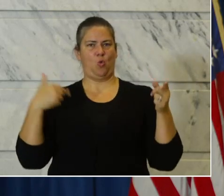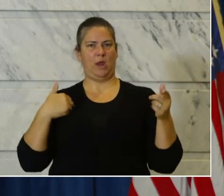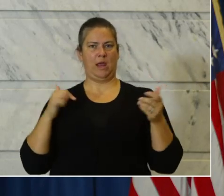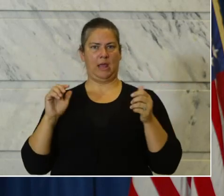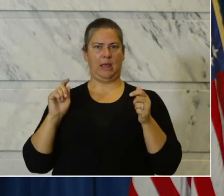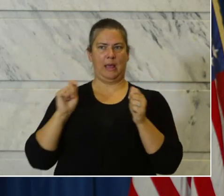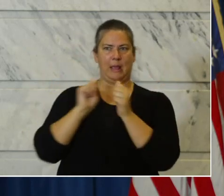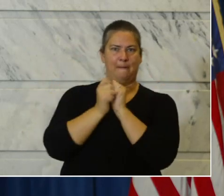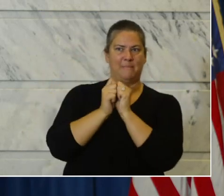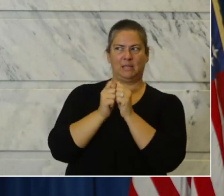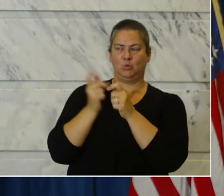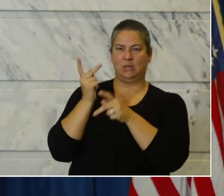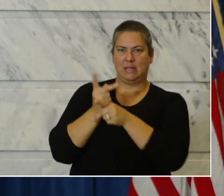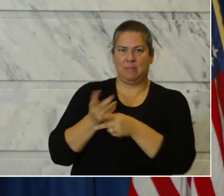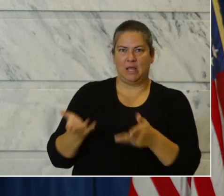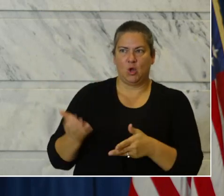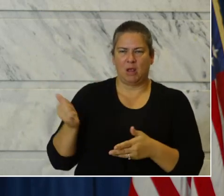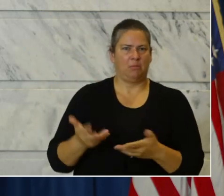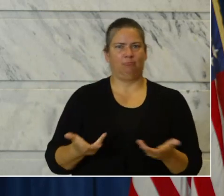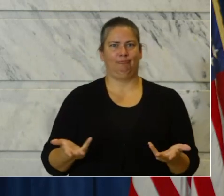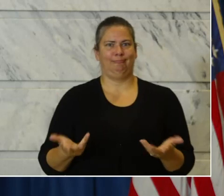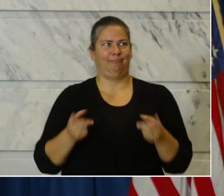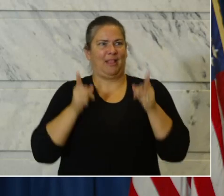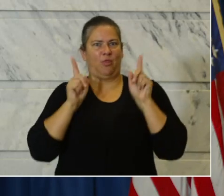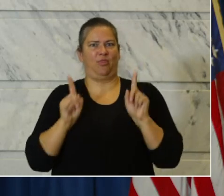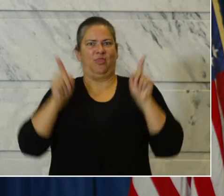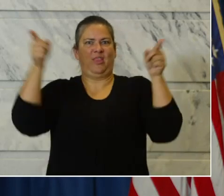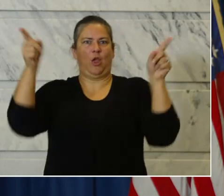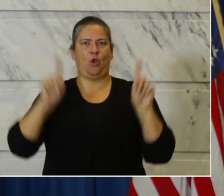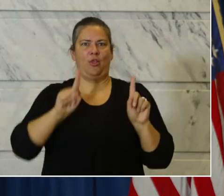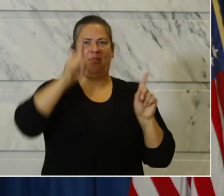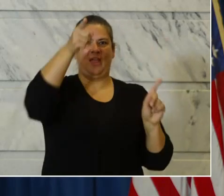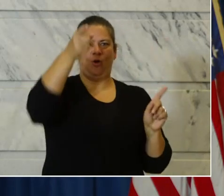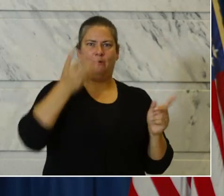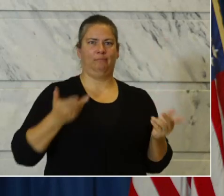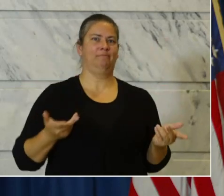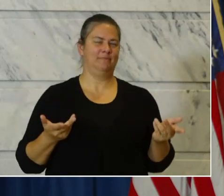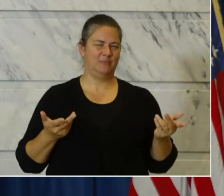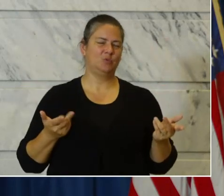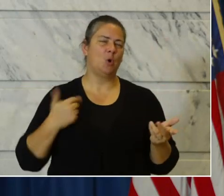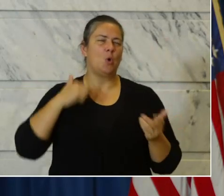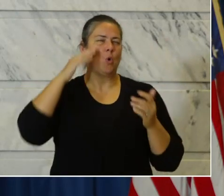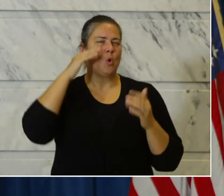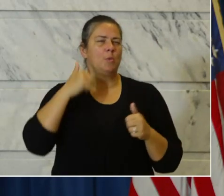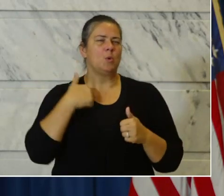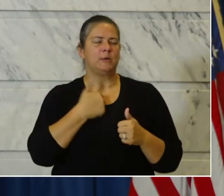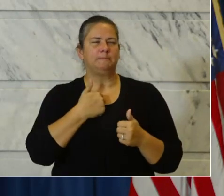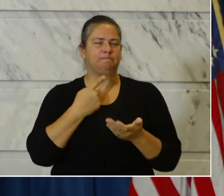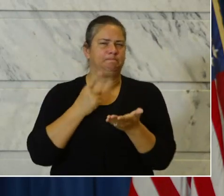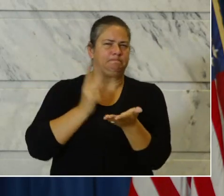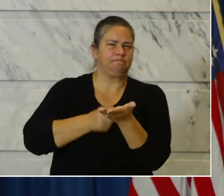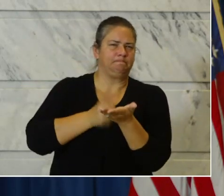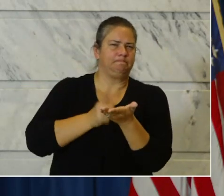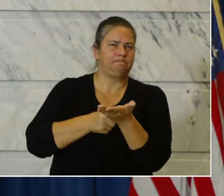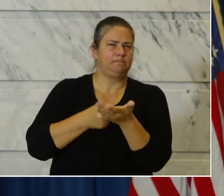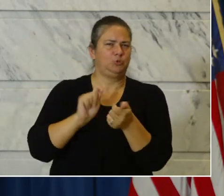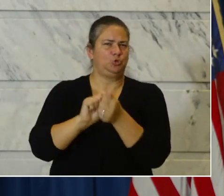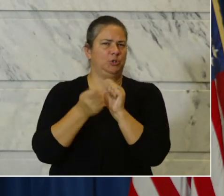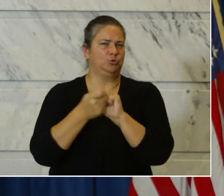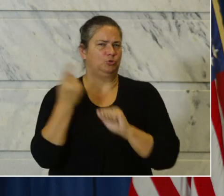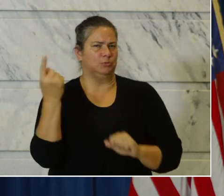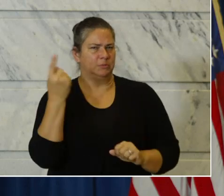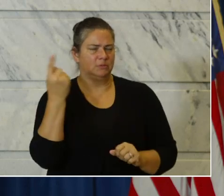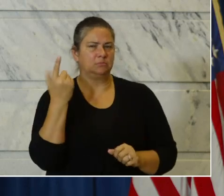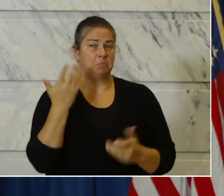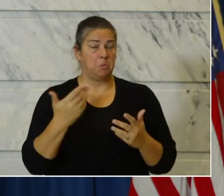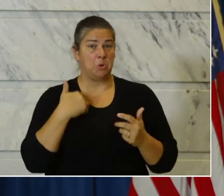get the necessary changes to move forward. And when we make them, I hope that maybe we can make a